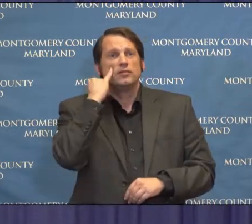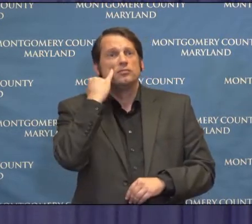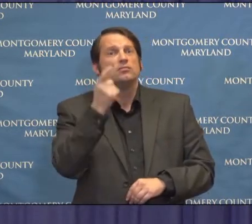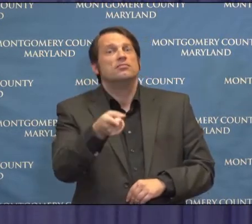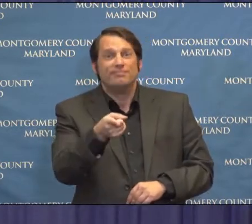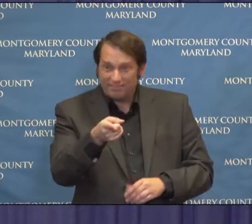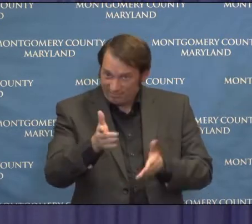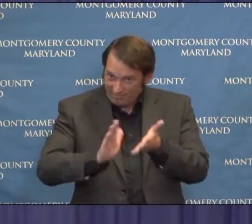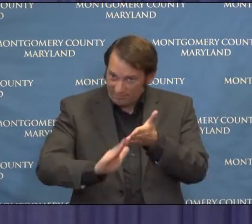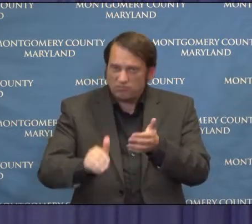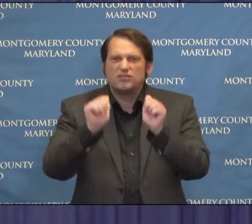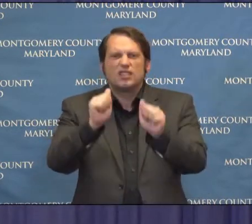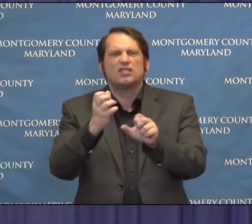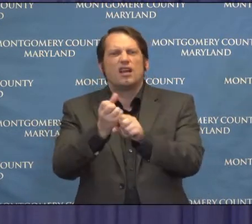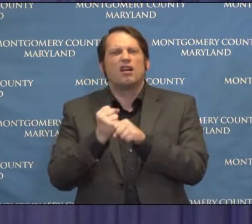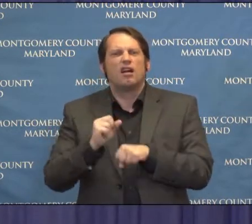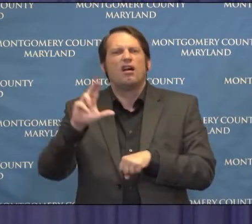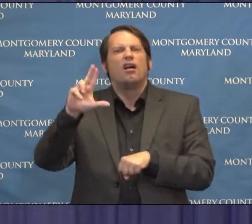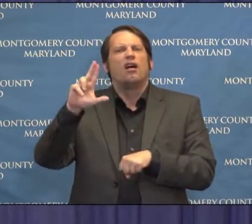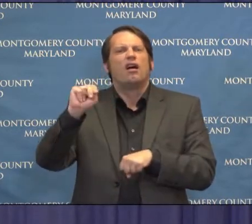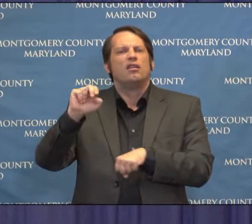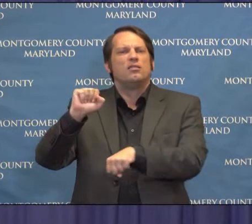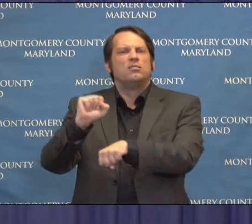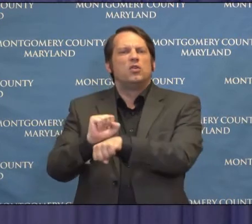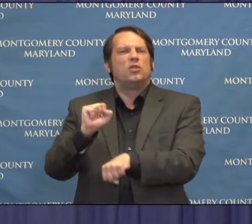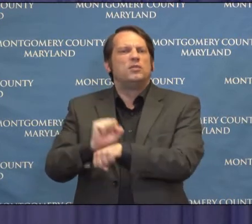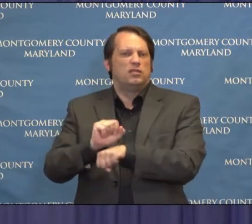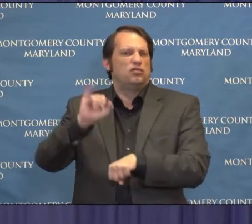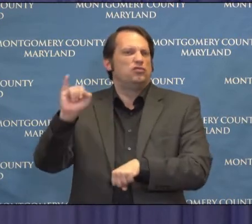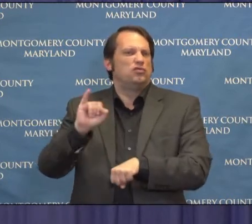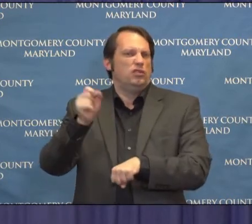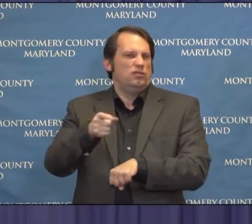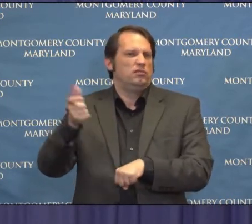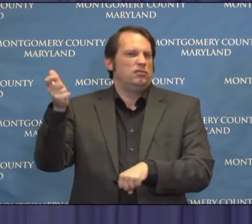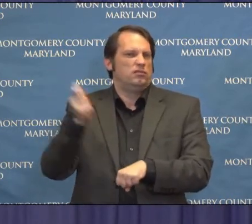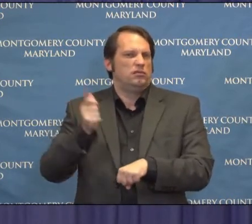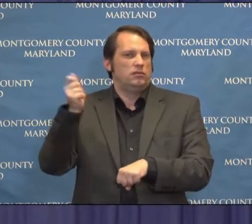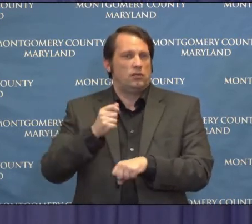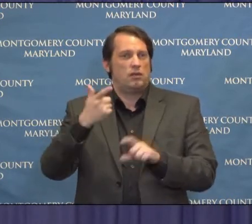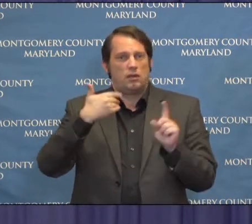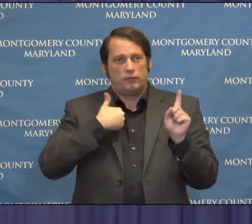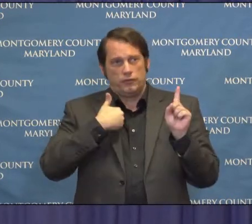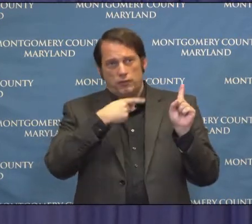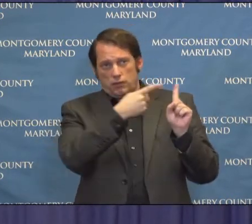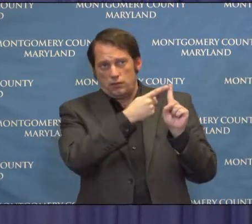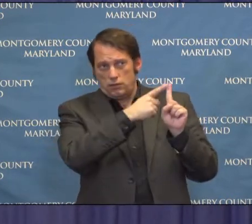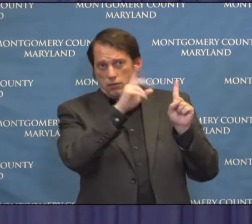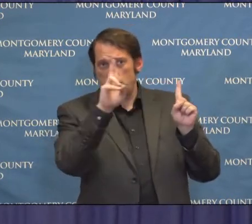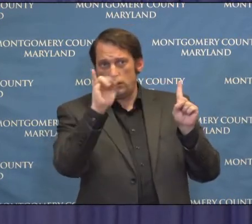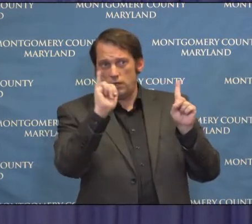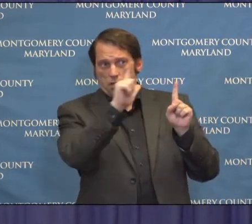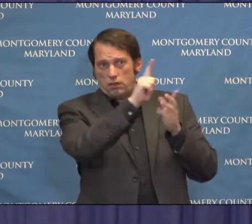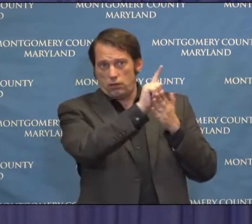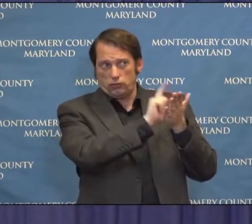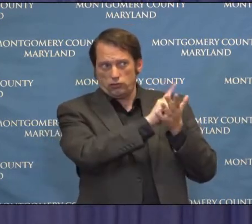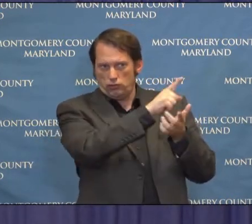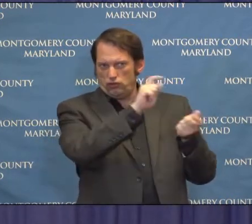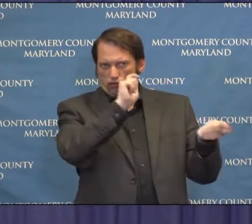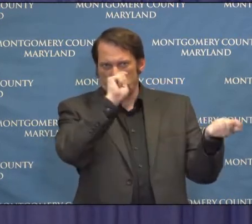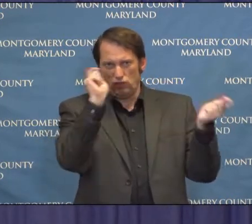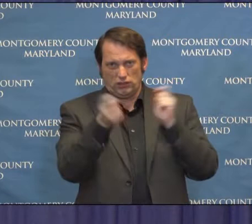the change in the unemployment law is significant. There's no waiting period, so you're eligible on the